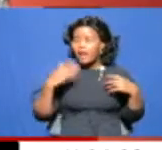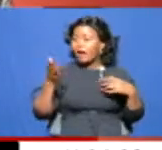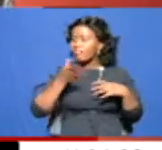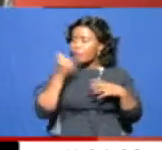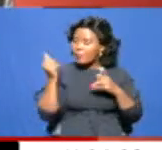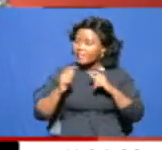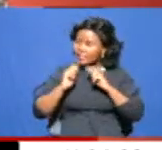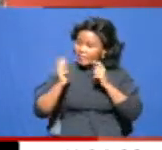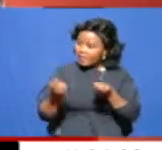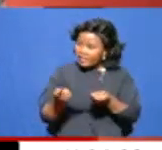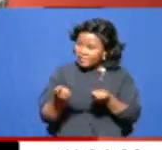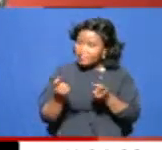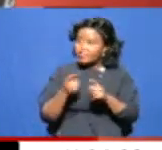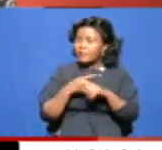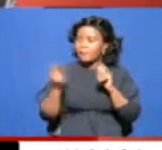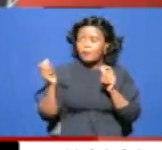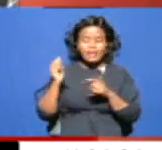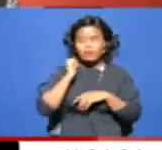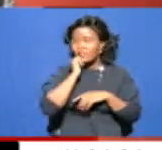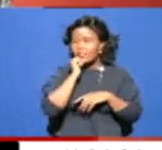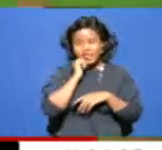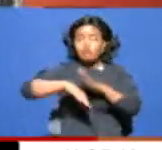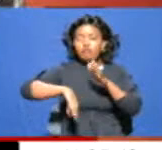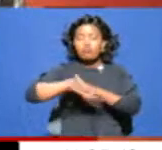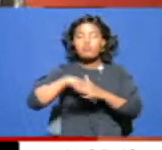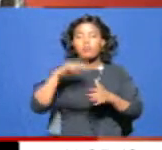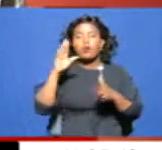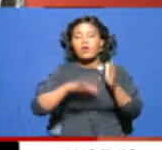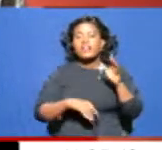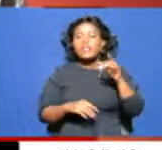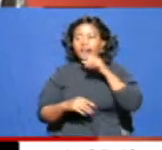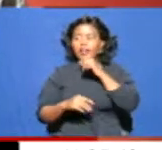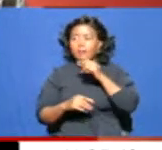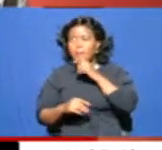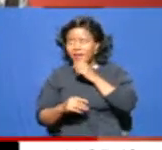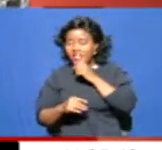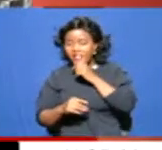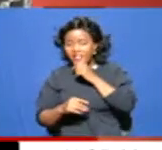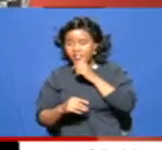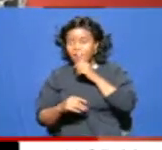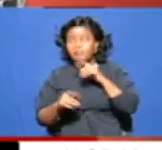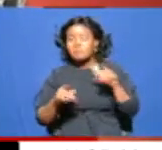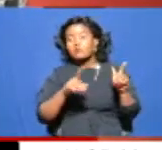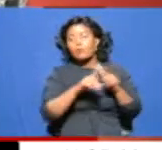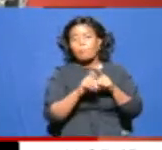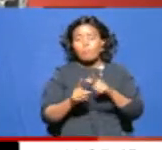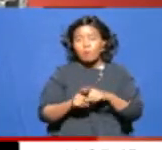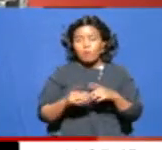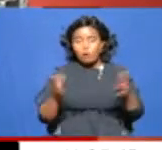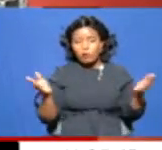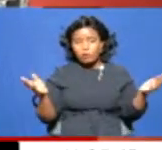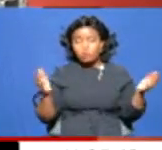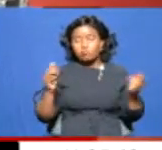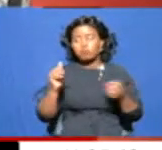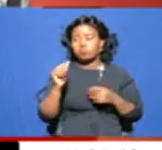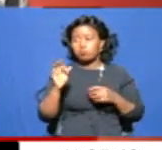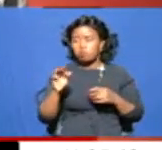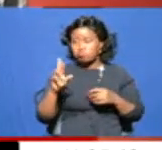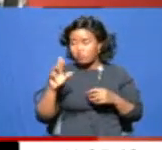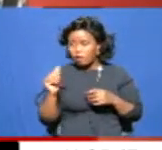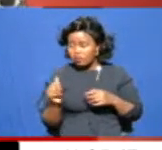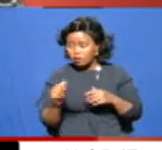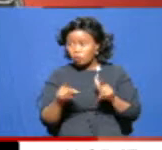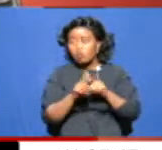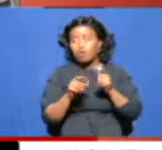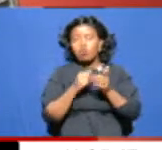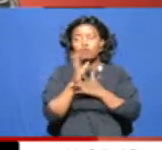But it was really sad, the FKF, two Africa women, Africa Cup of Nations, and they are en route to qualifying.